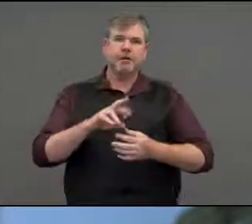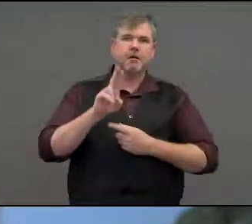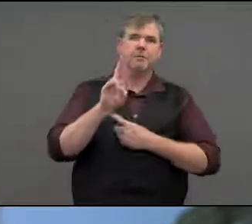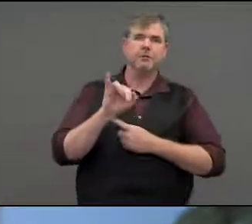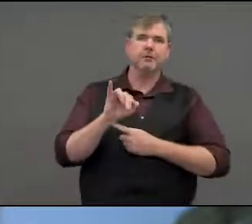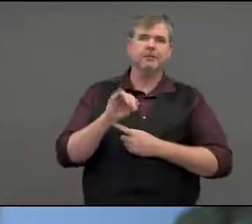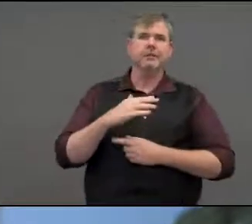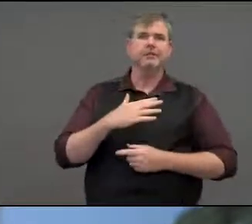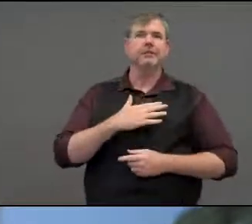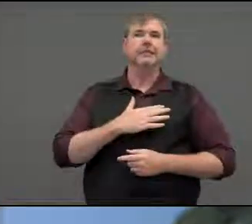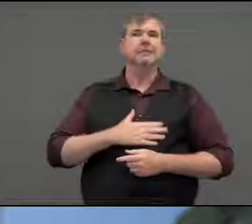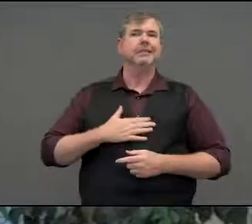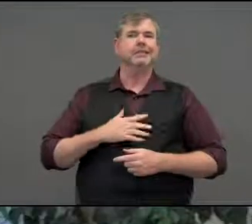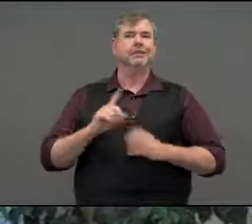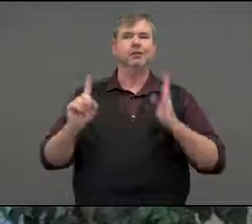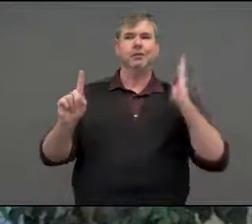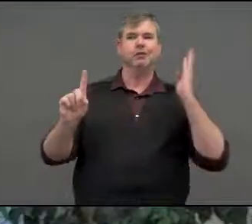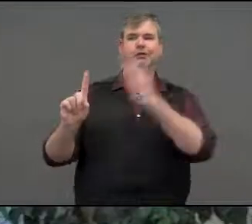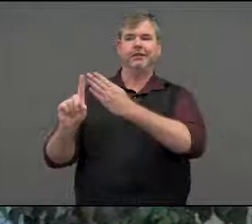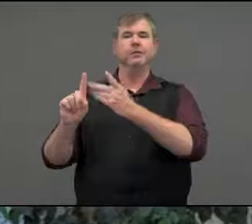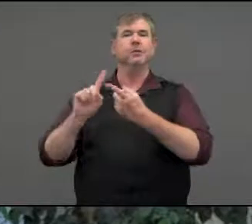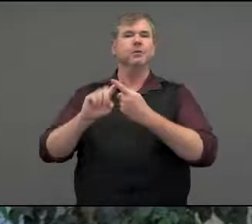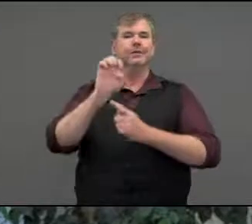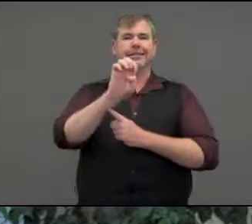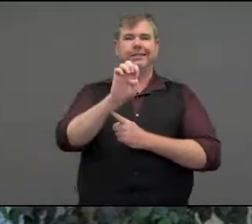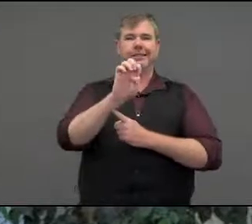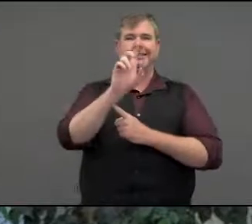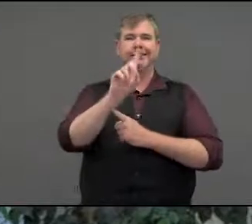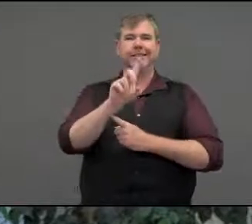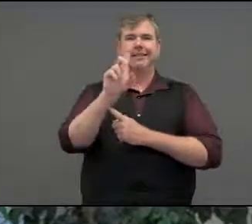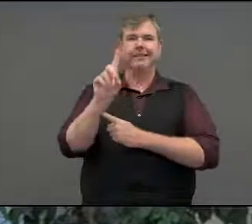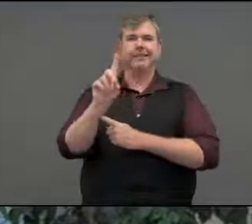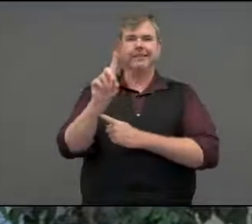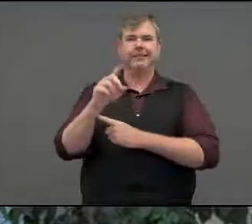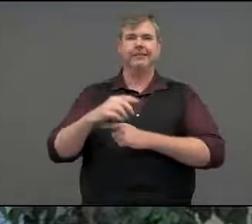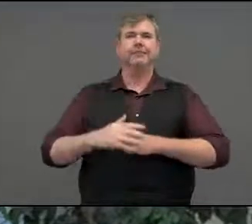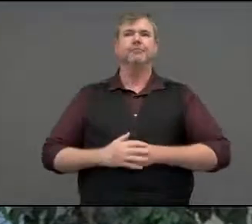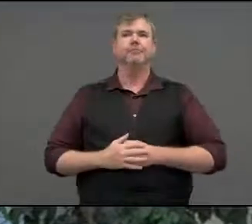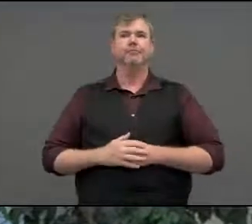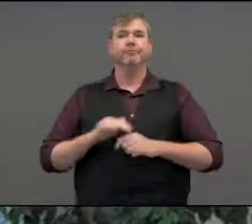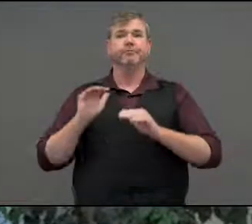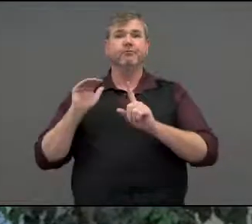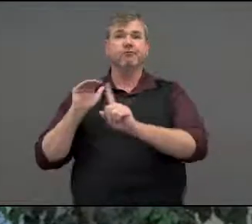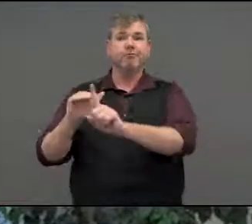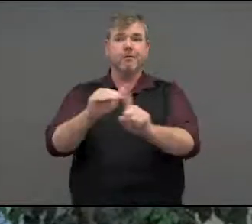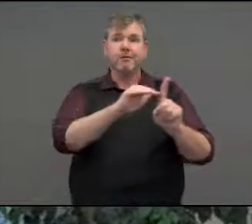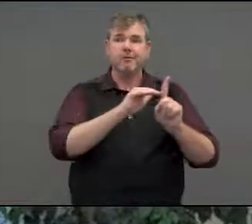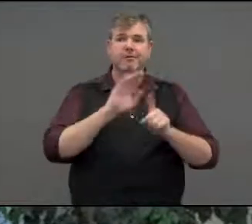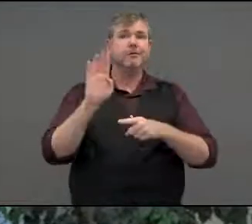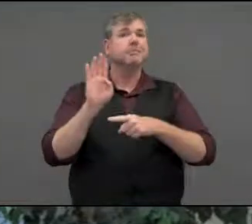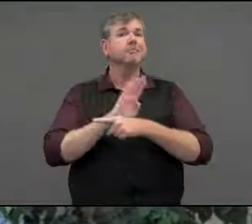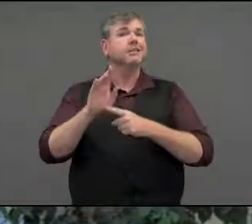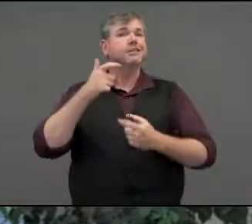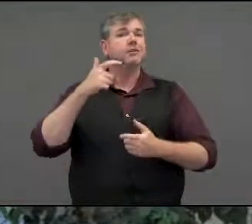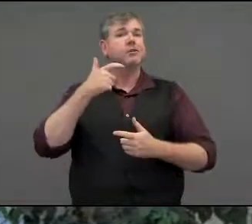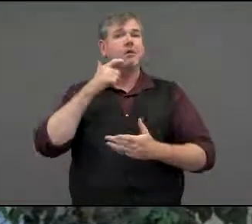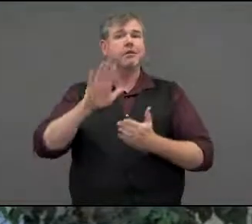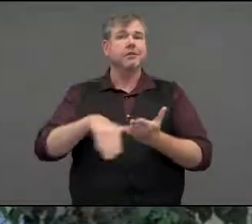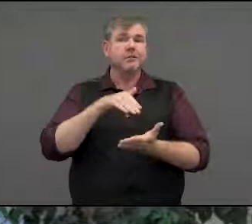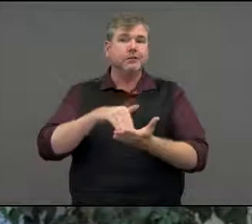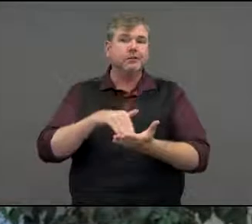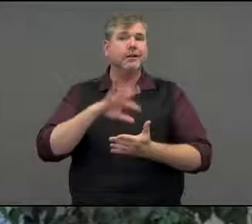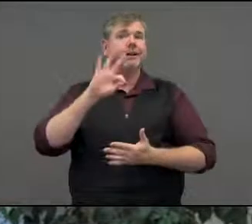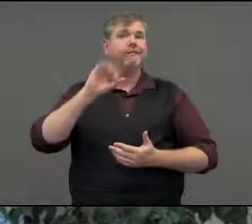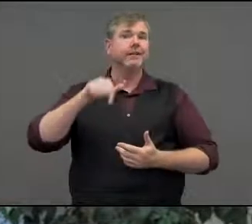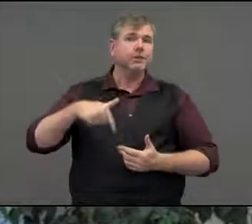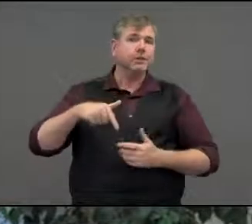EDD. Great. And just a few reminders here, the Business Call Center and online FAQ, email are all on our website.